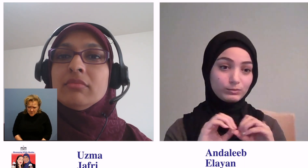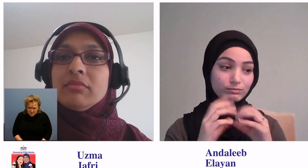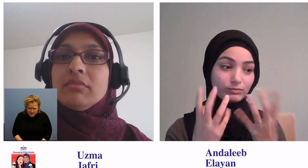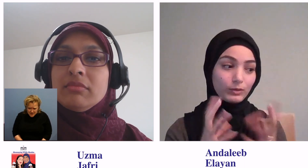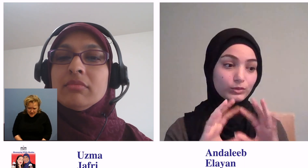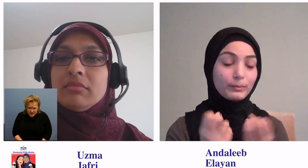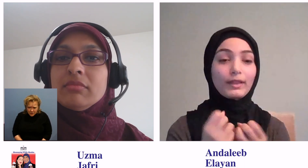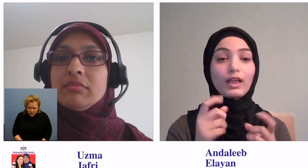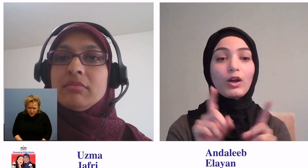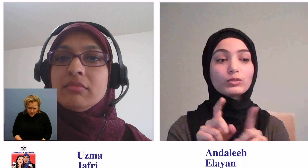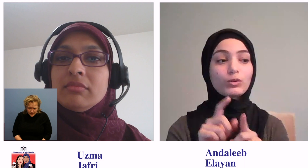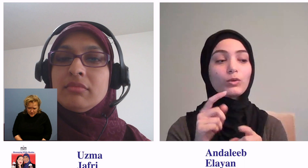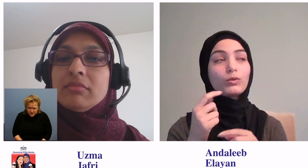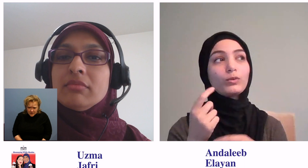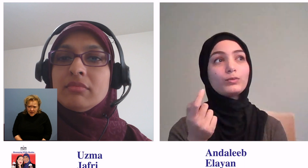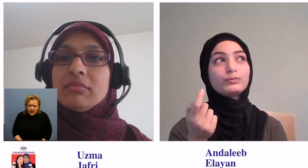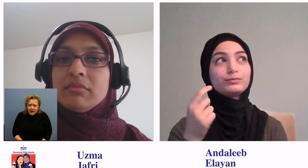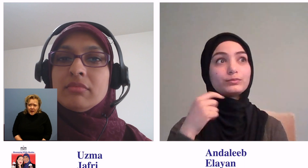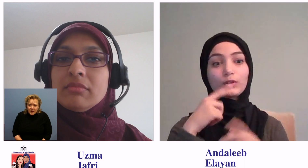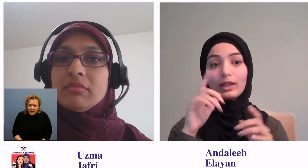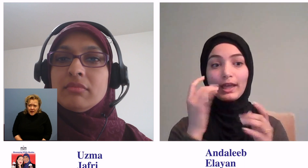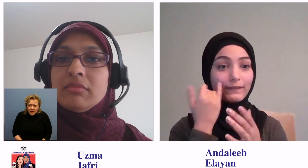Muslim terms mean and how they're used.